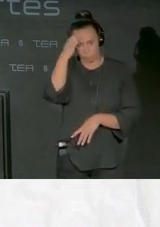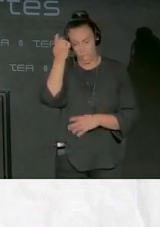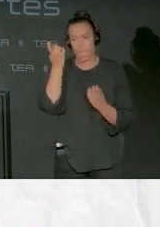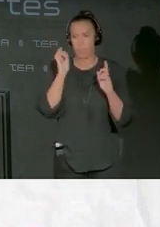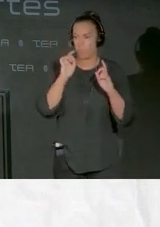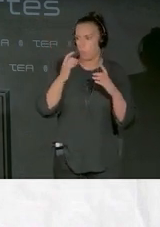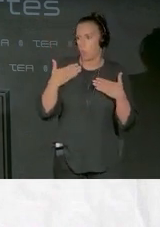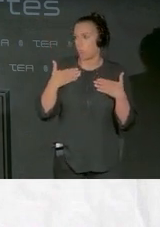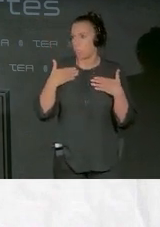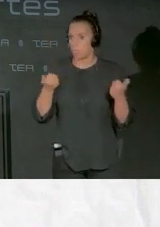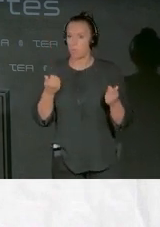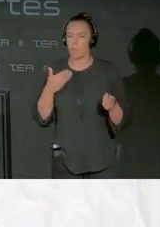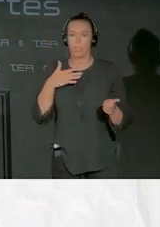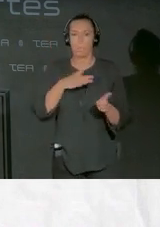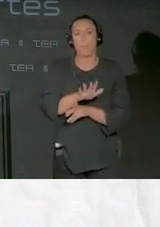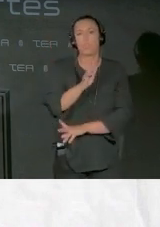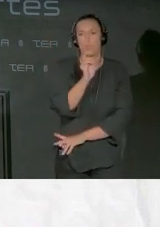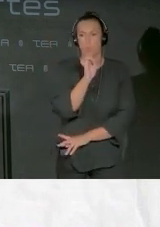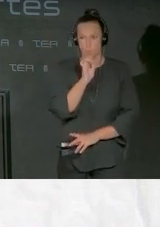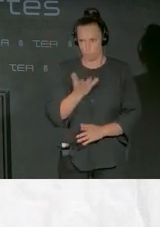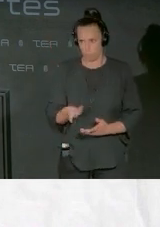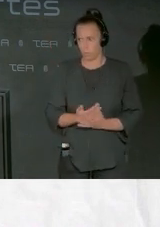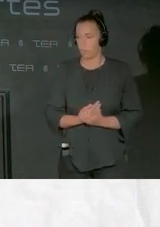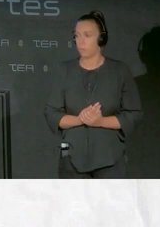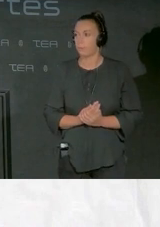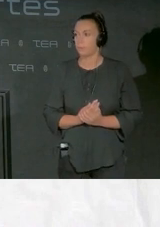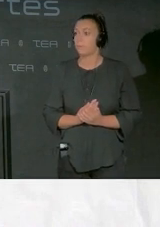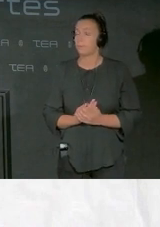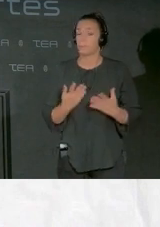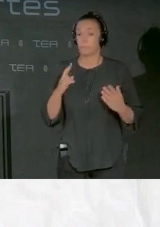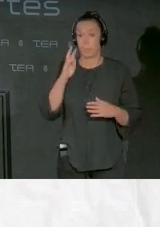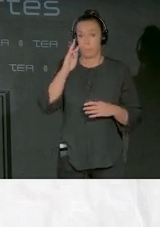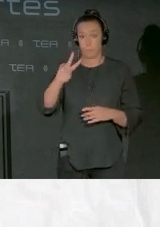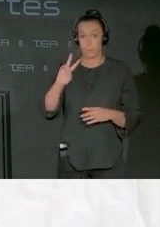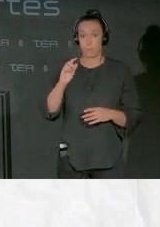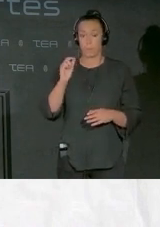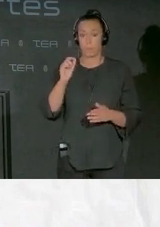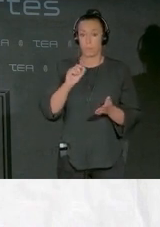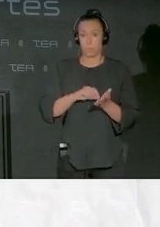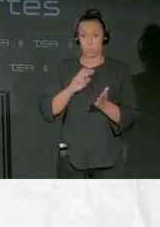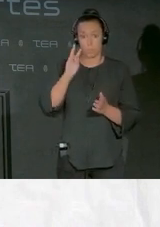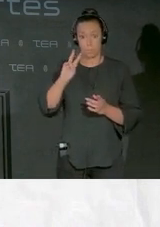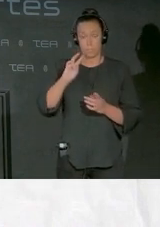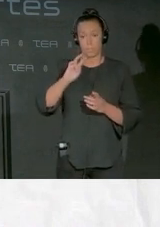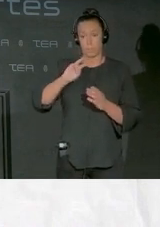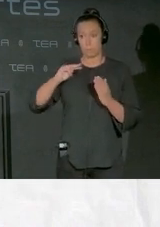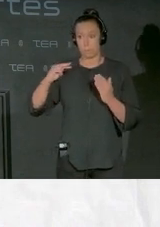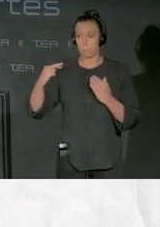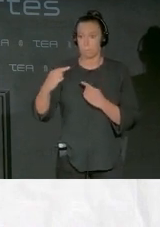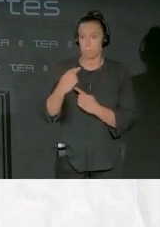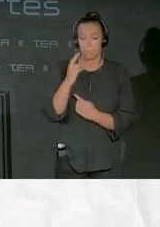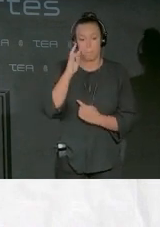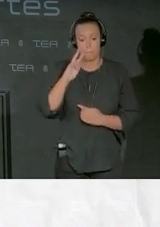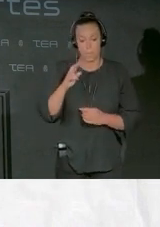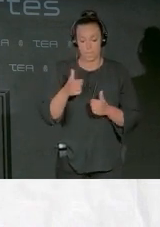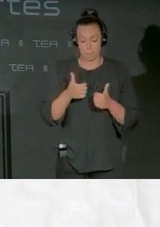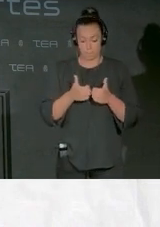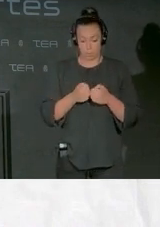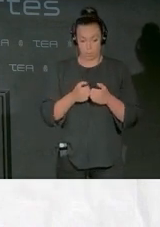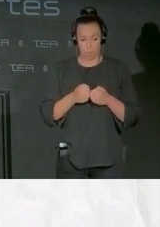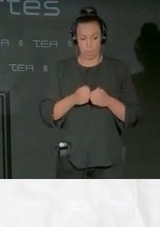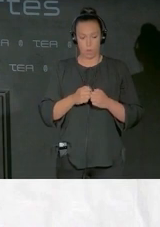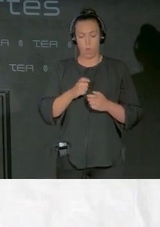different angles to look at how the video game sector contributes to those different policy areas.